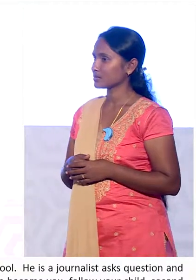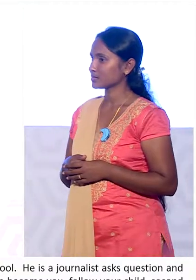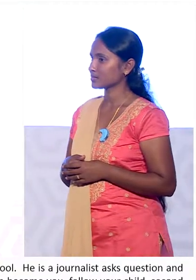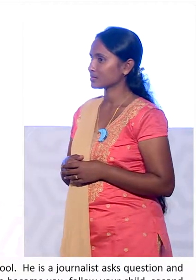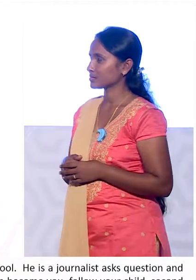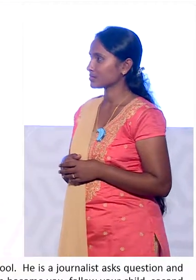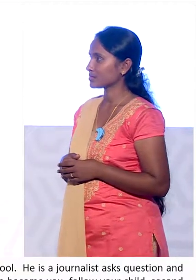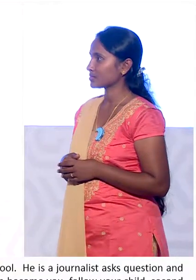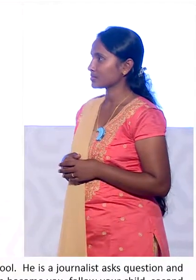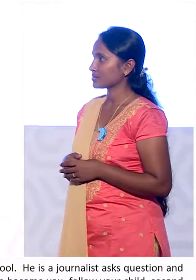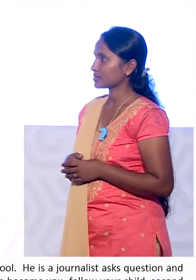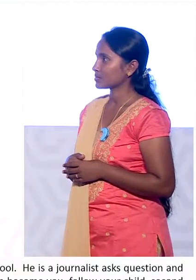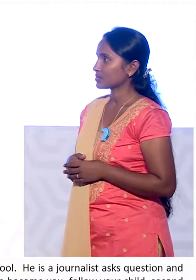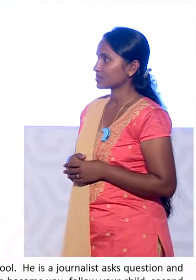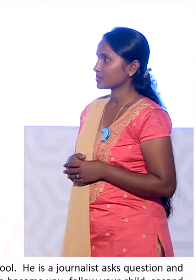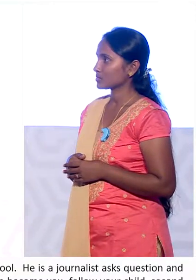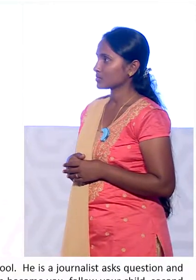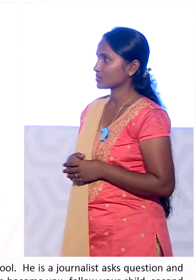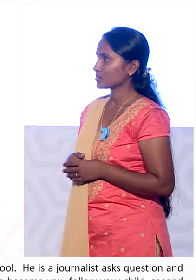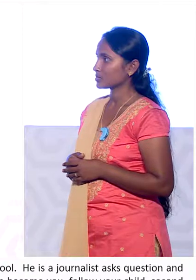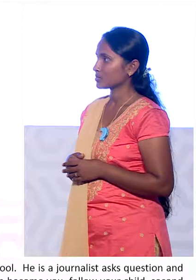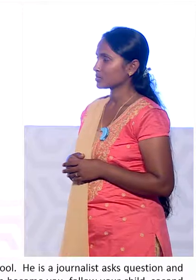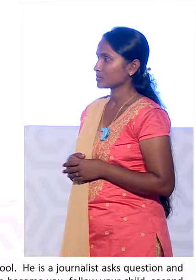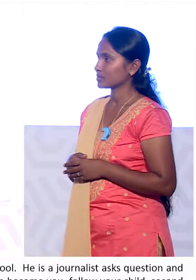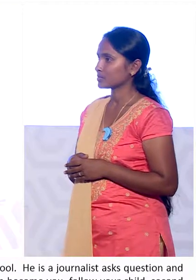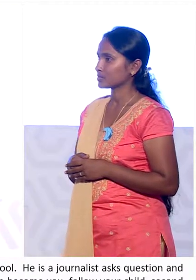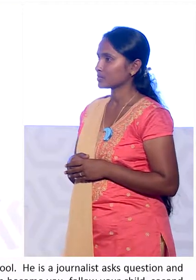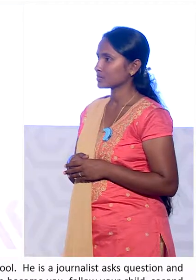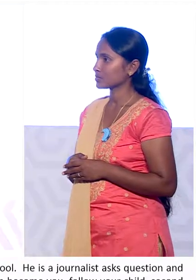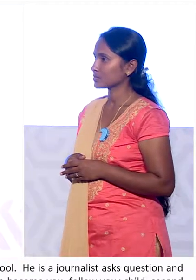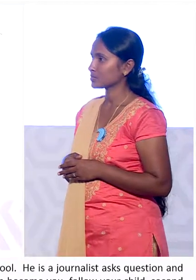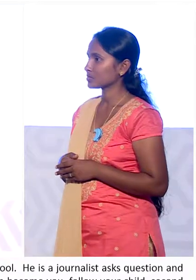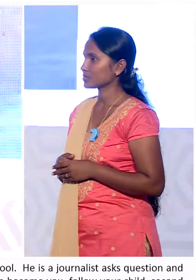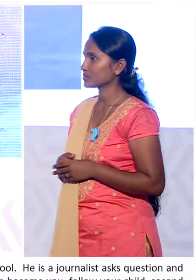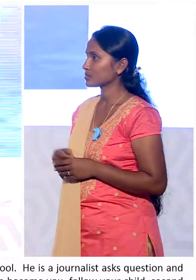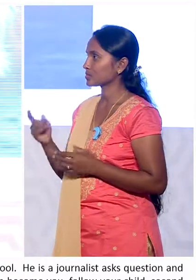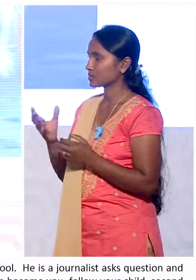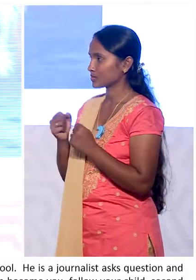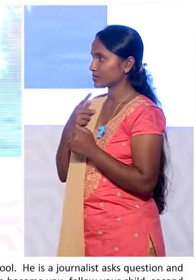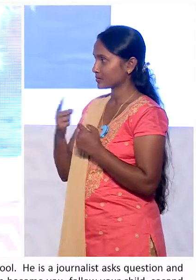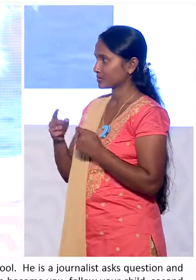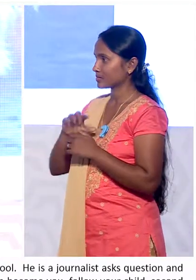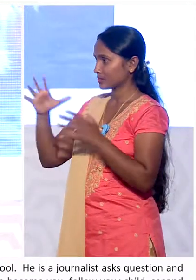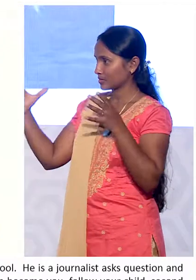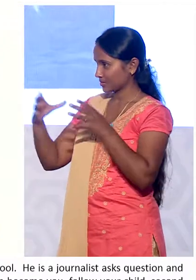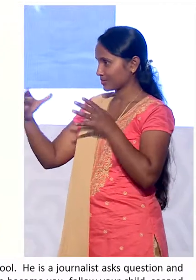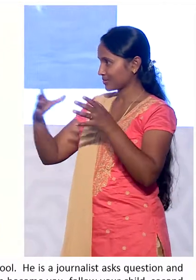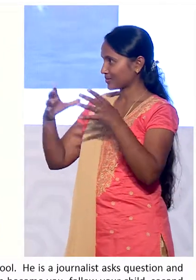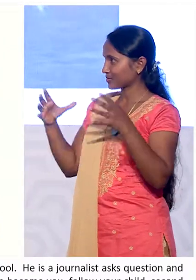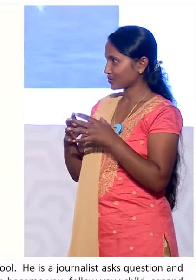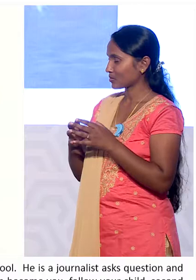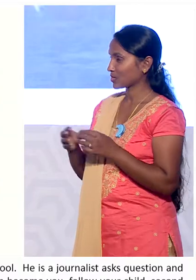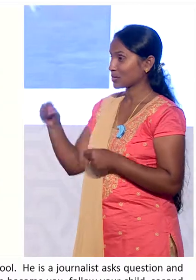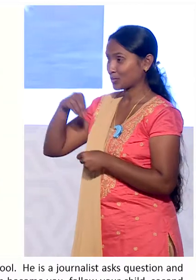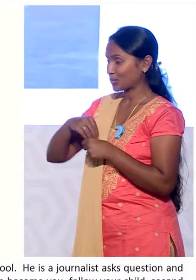prayer, and got really quite an extraordinary result. So I just wanted to go to a place that combined those two things. But